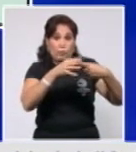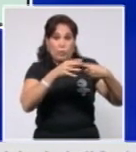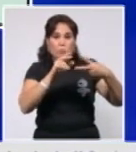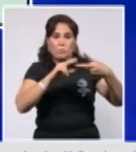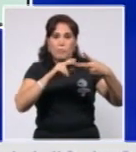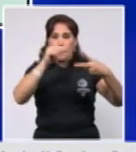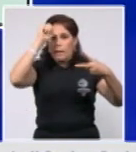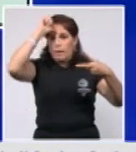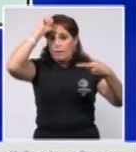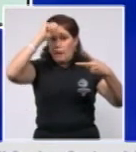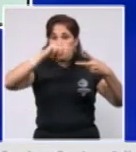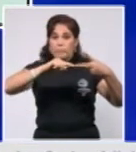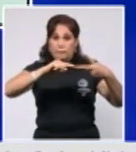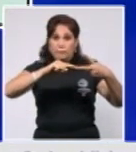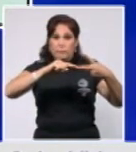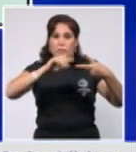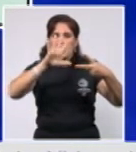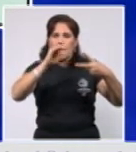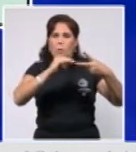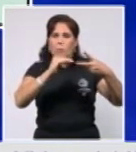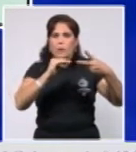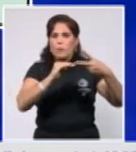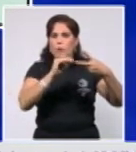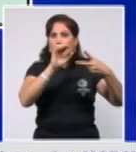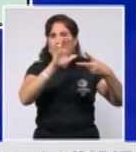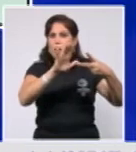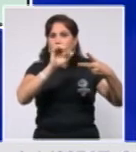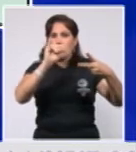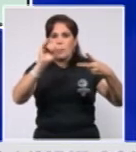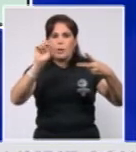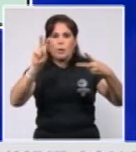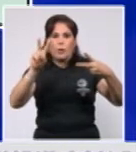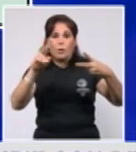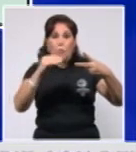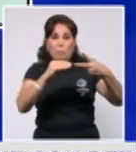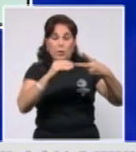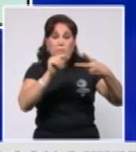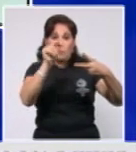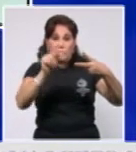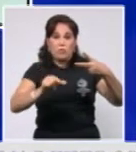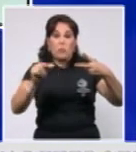5,562,263 cases, then Brazil with